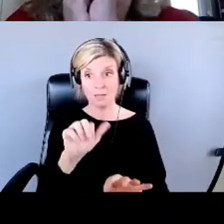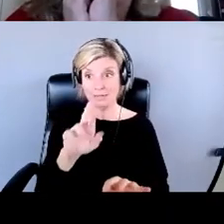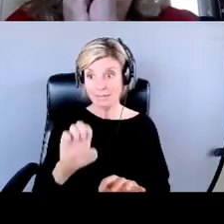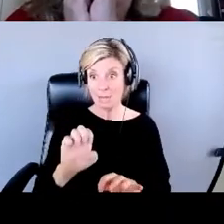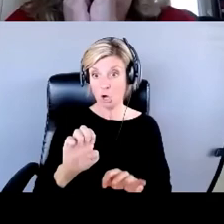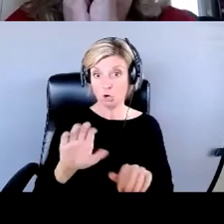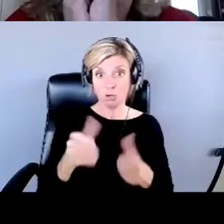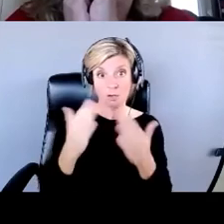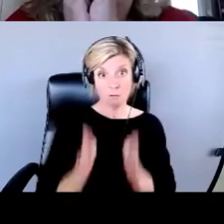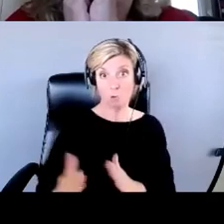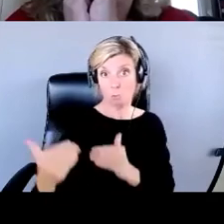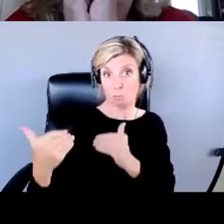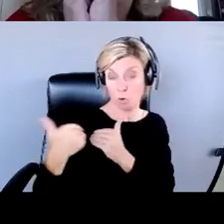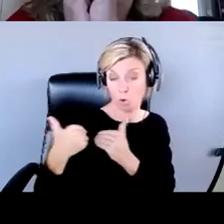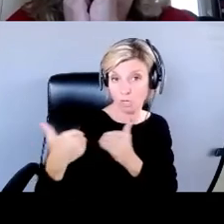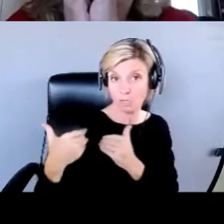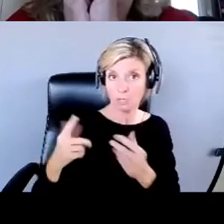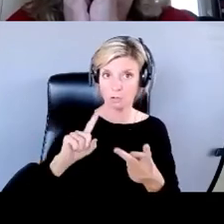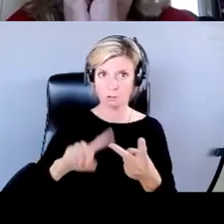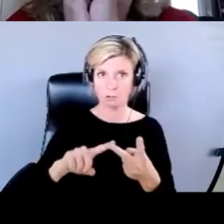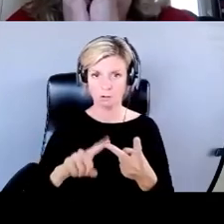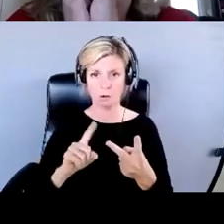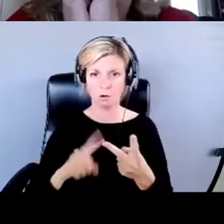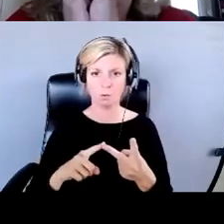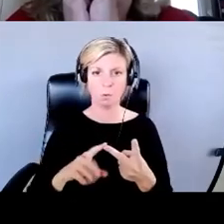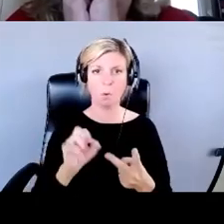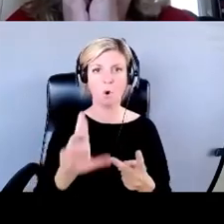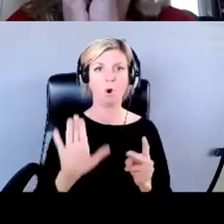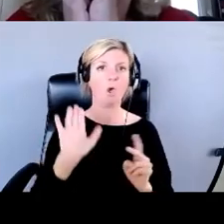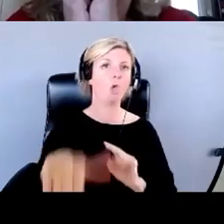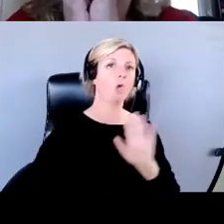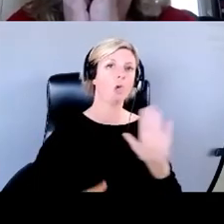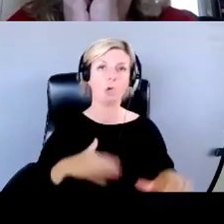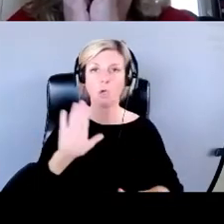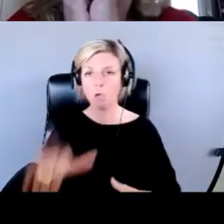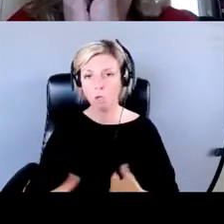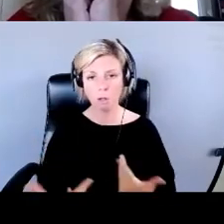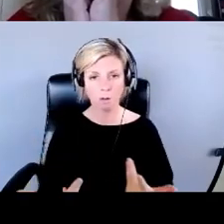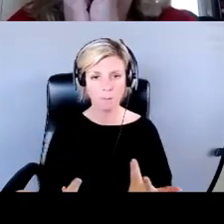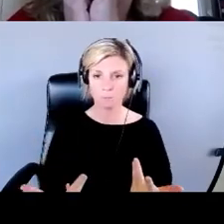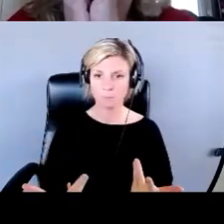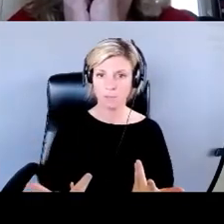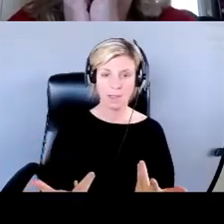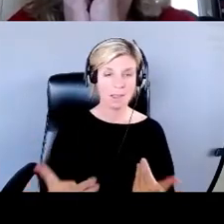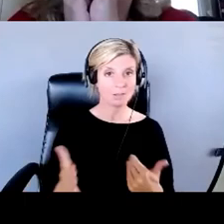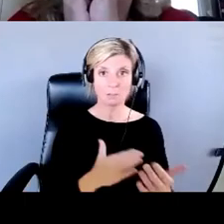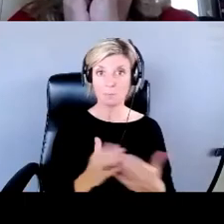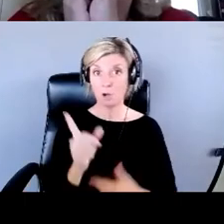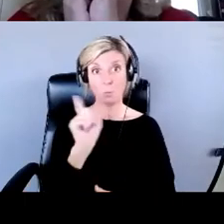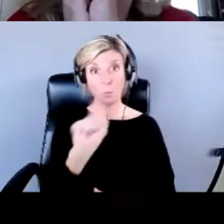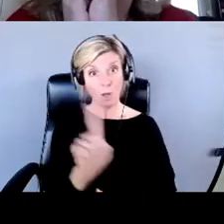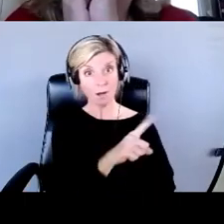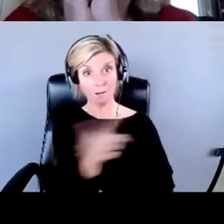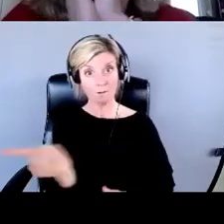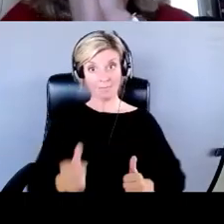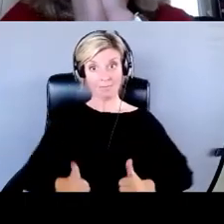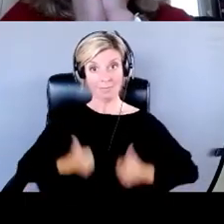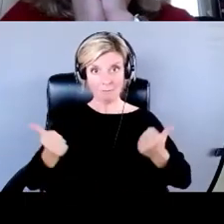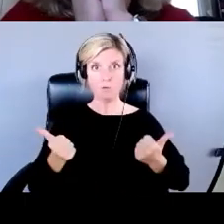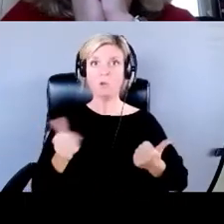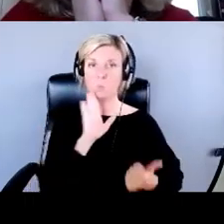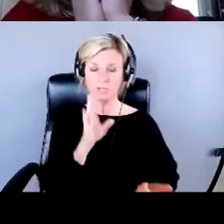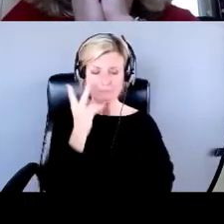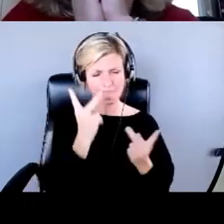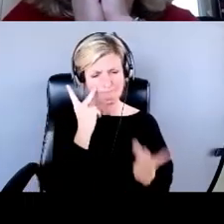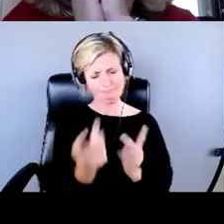the internalized are very much influenced, whether it's internationally or nationally, you'll hear it everywhere you go. All